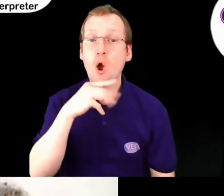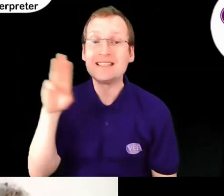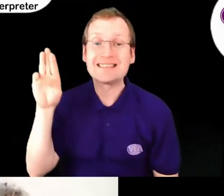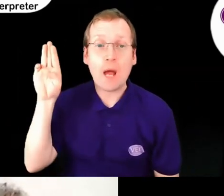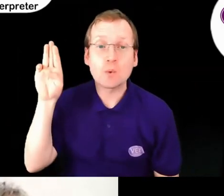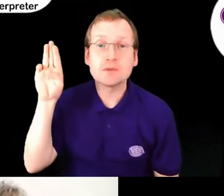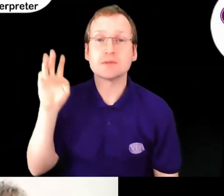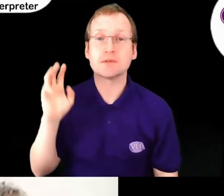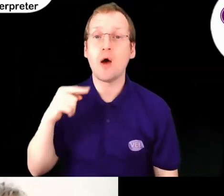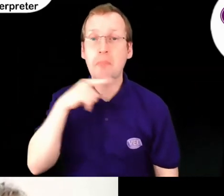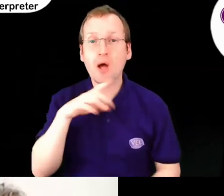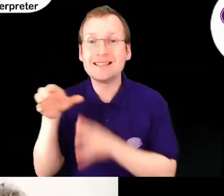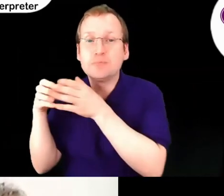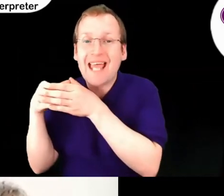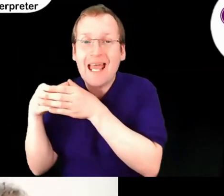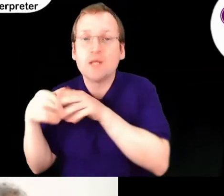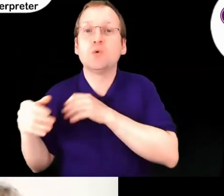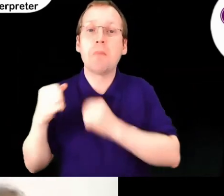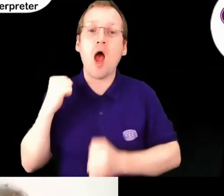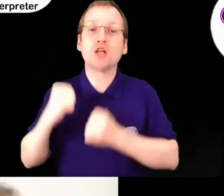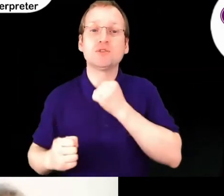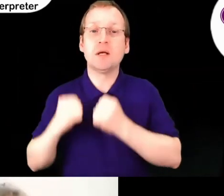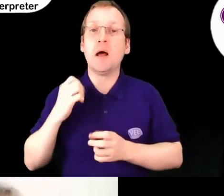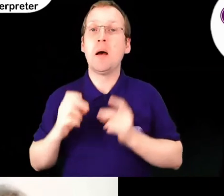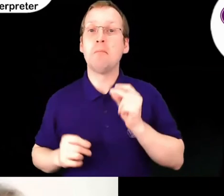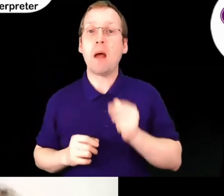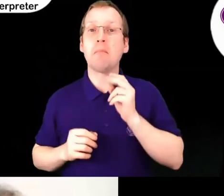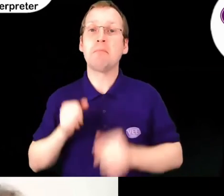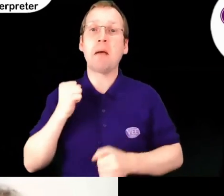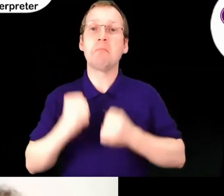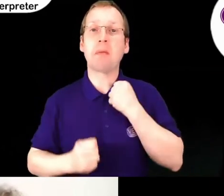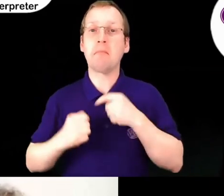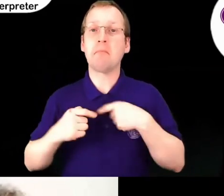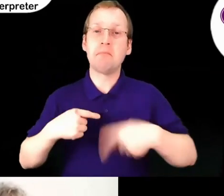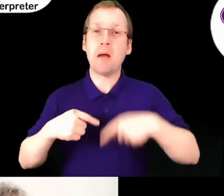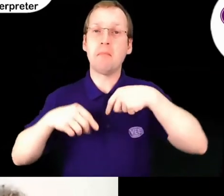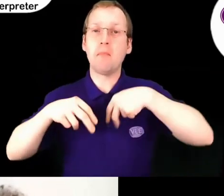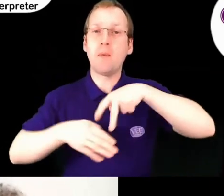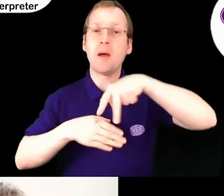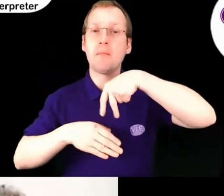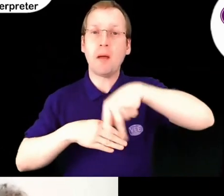Brigade and you marched, bum pa pum pa pum pa pum pa pum pa pum pum